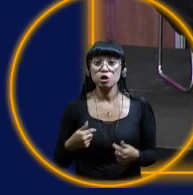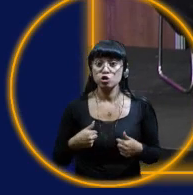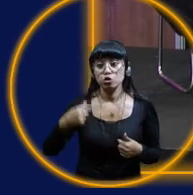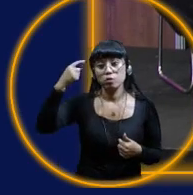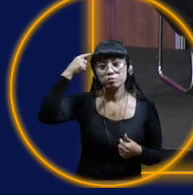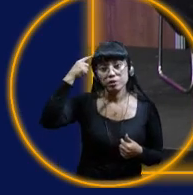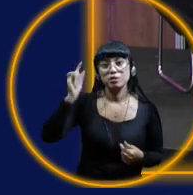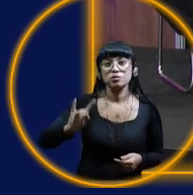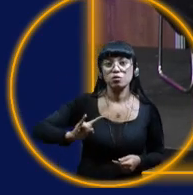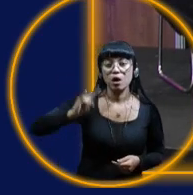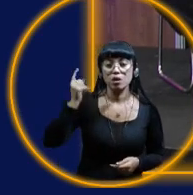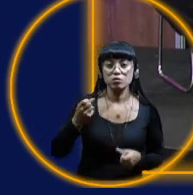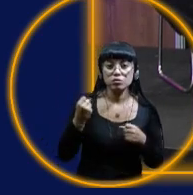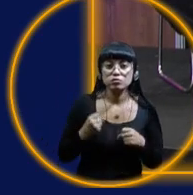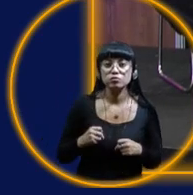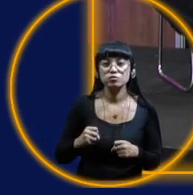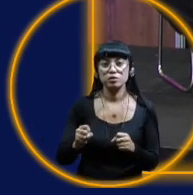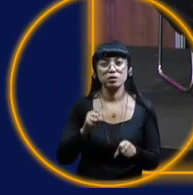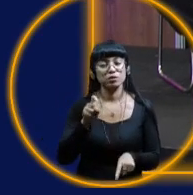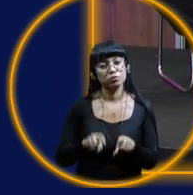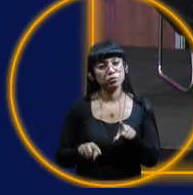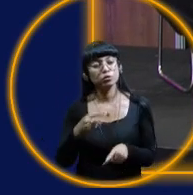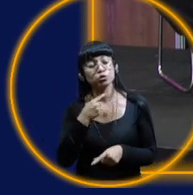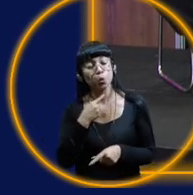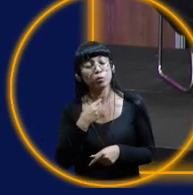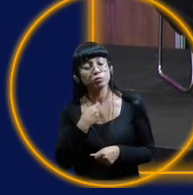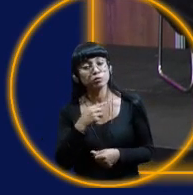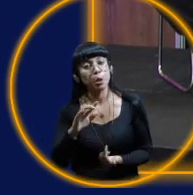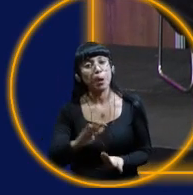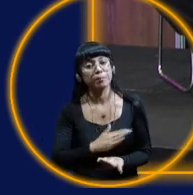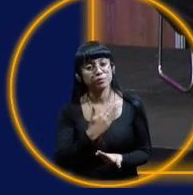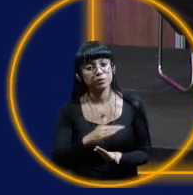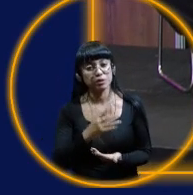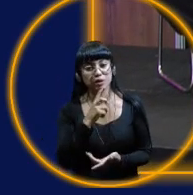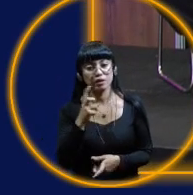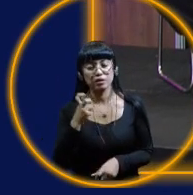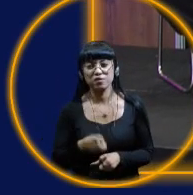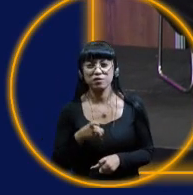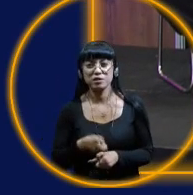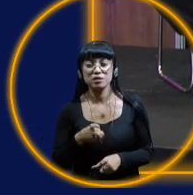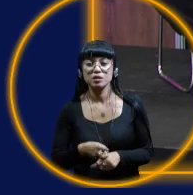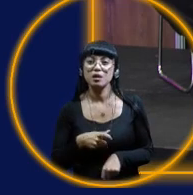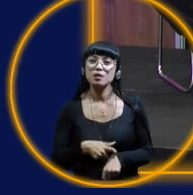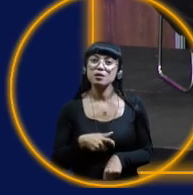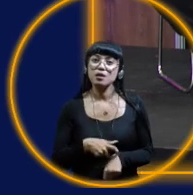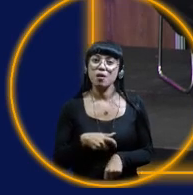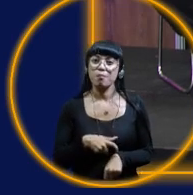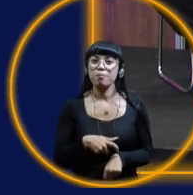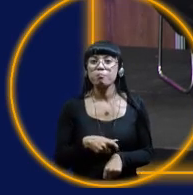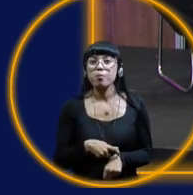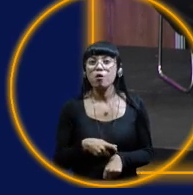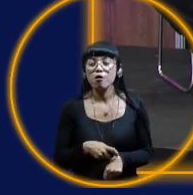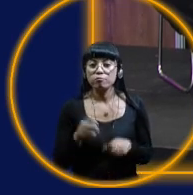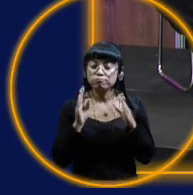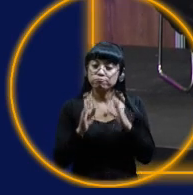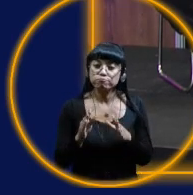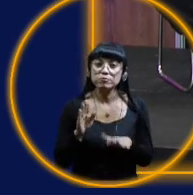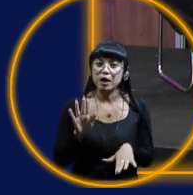it's hard to carve the space for it sometimes. But we find ourselves naturally on